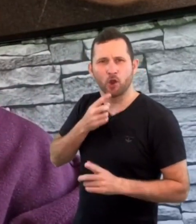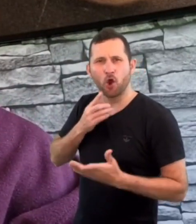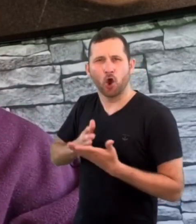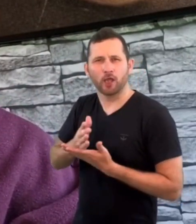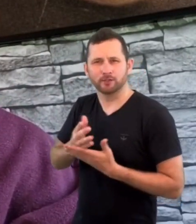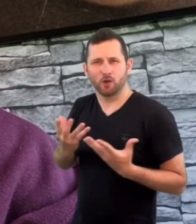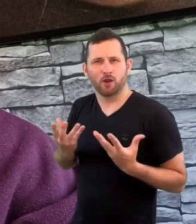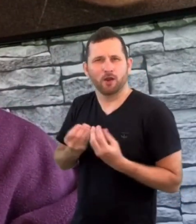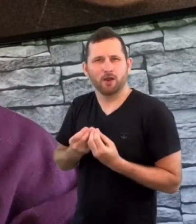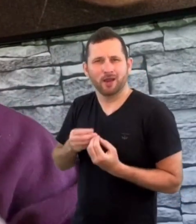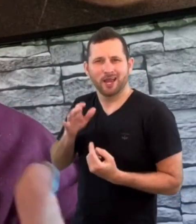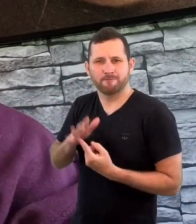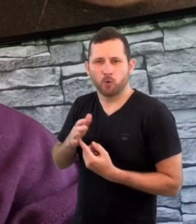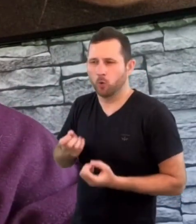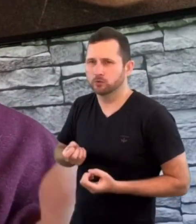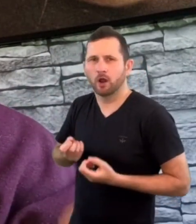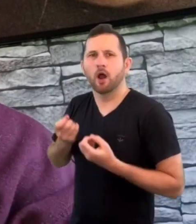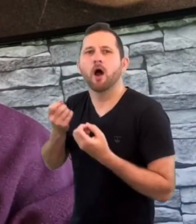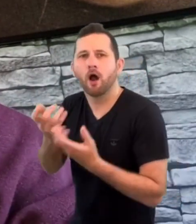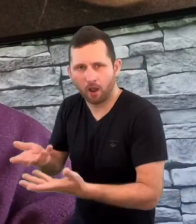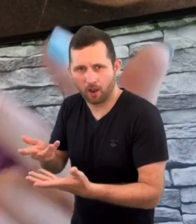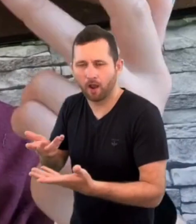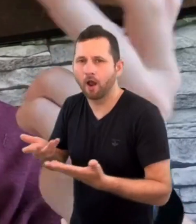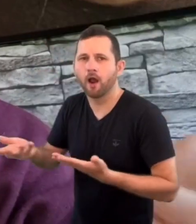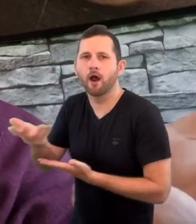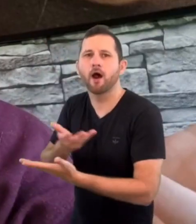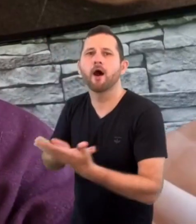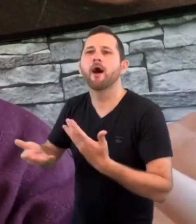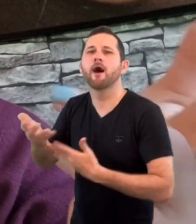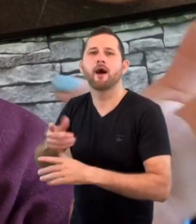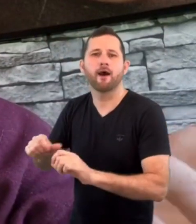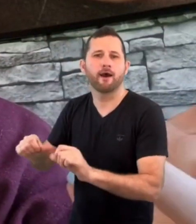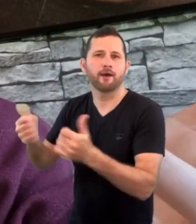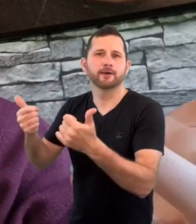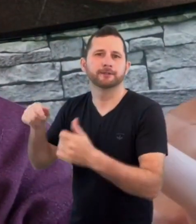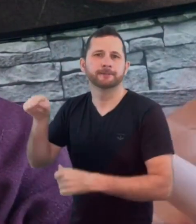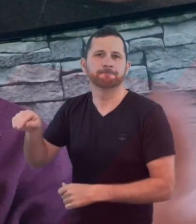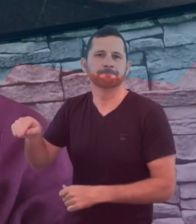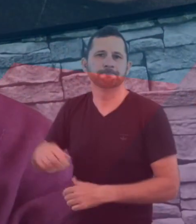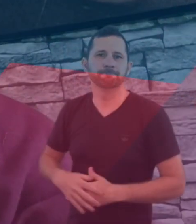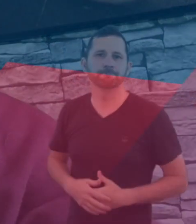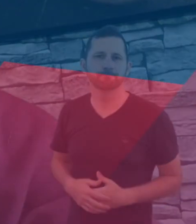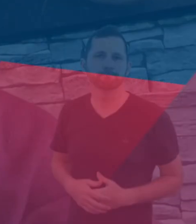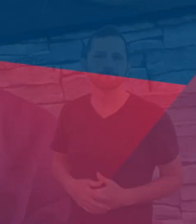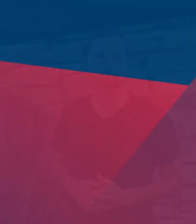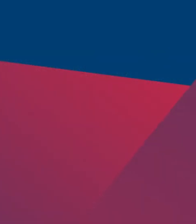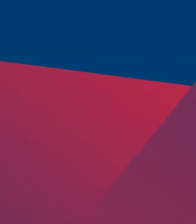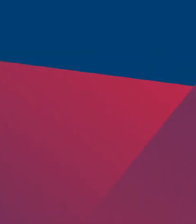So yeah, be honest, be vulnerable, and push yourself out of your comfort zone.